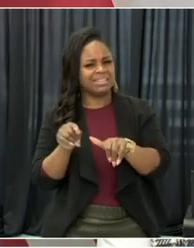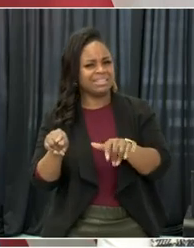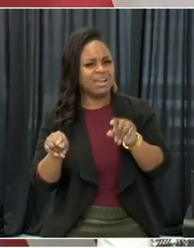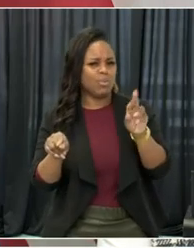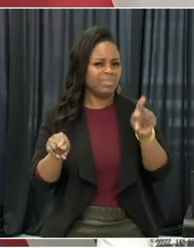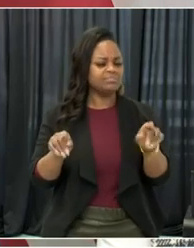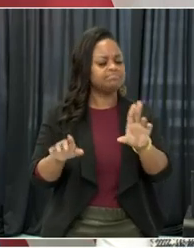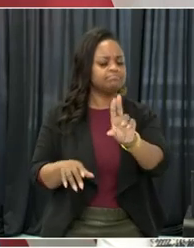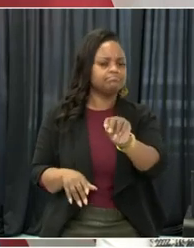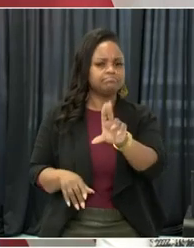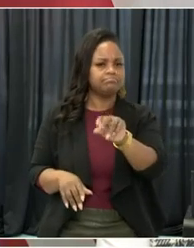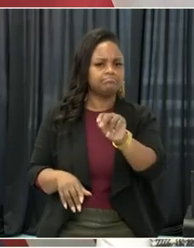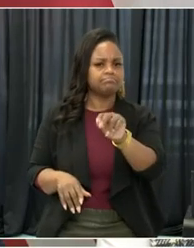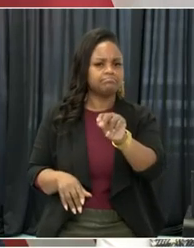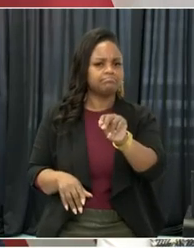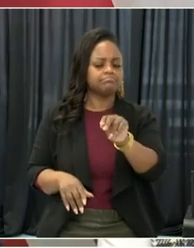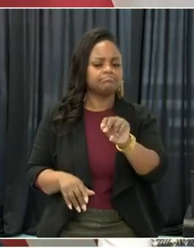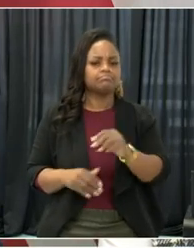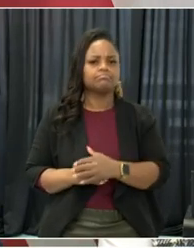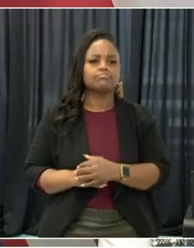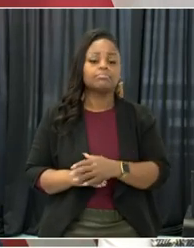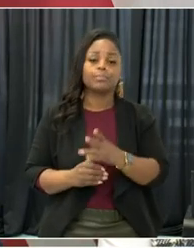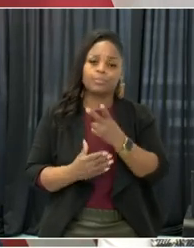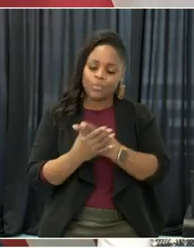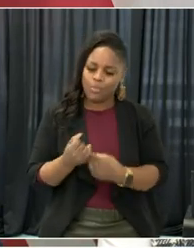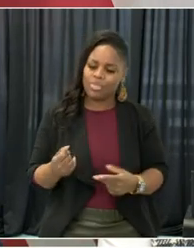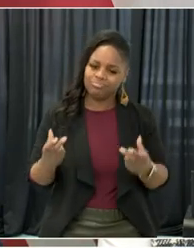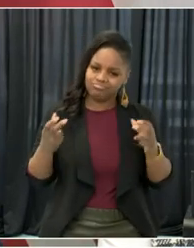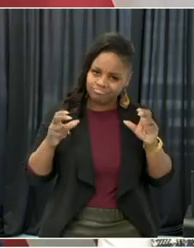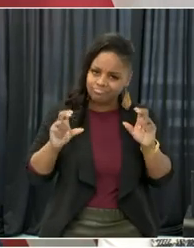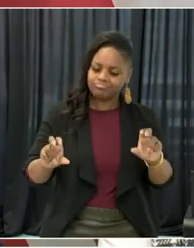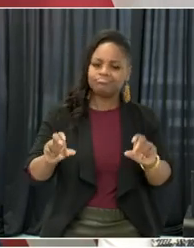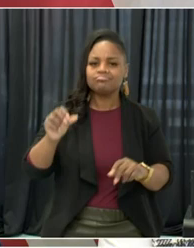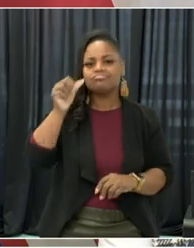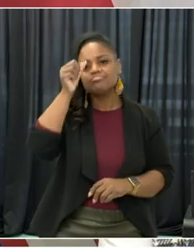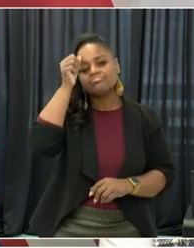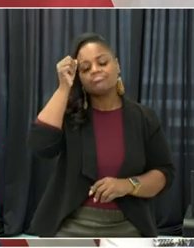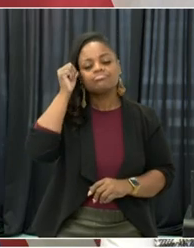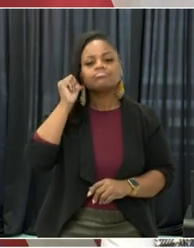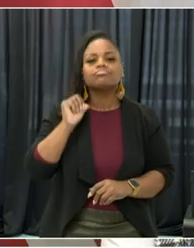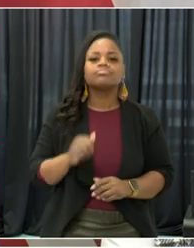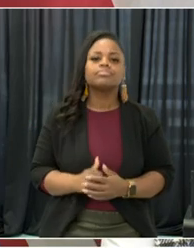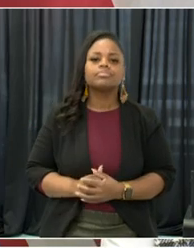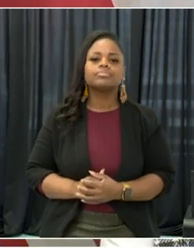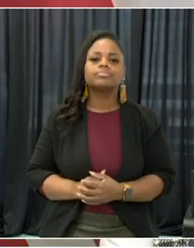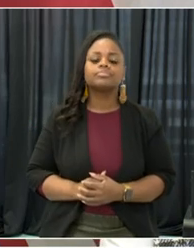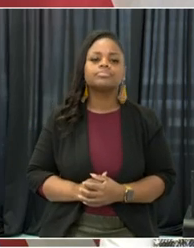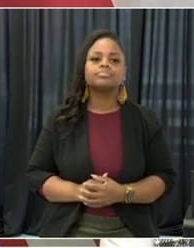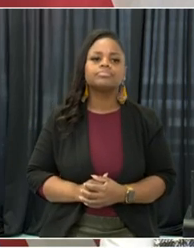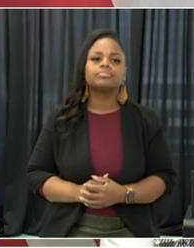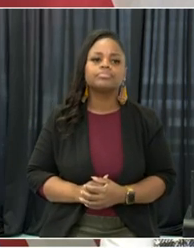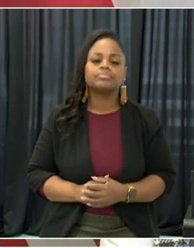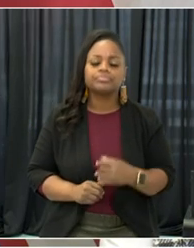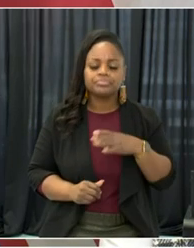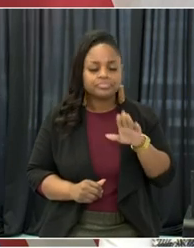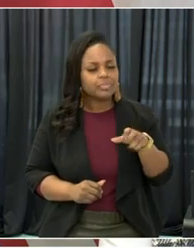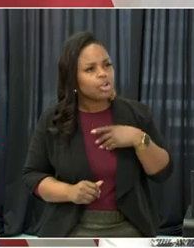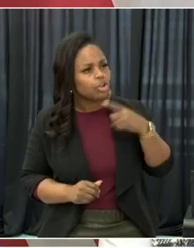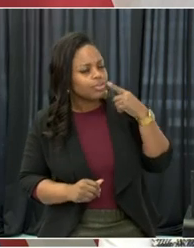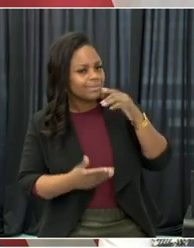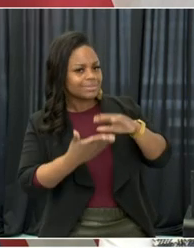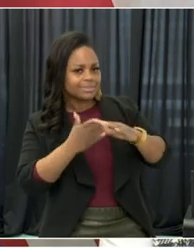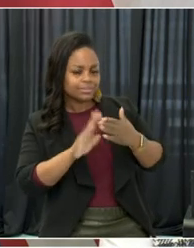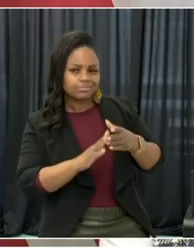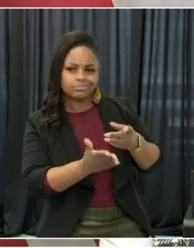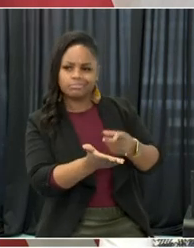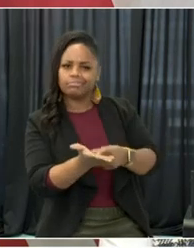investment. Yes. Rarely hear a city leader talk in such grim terms